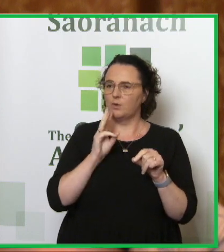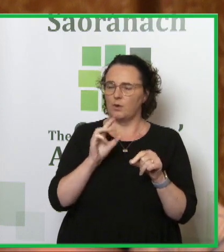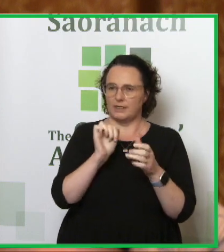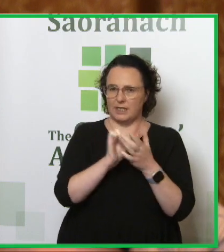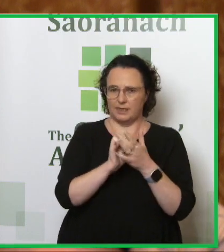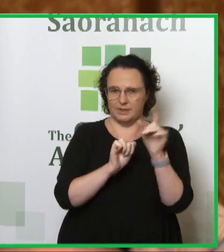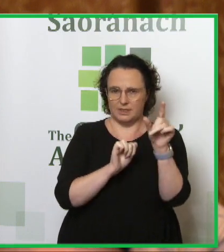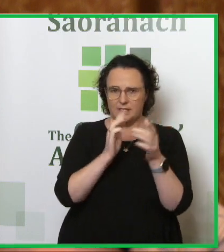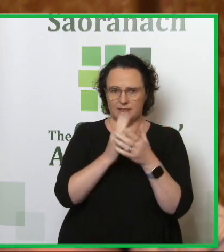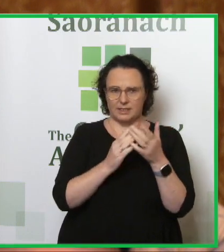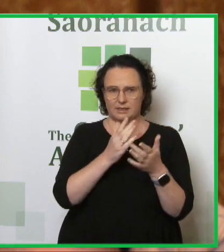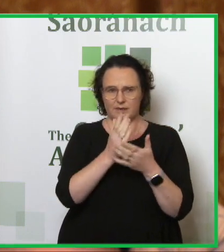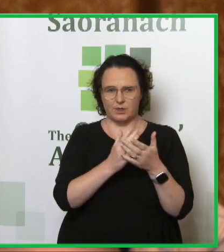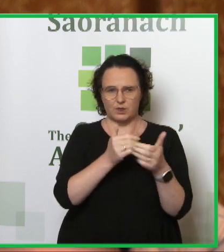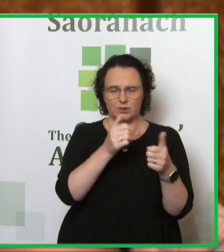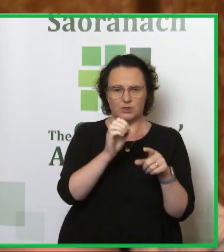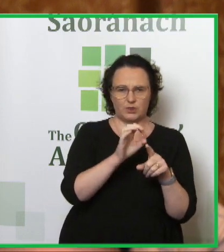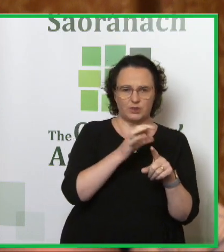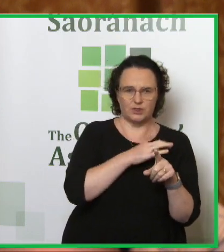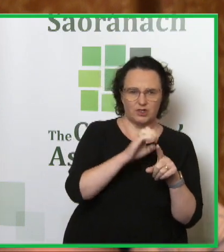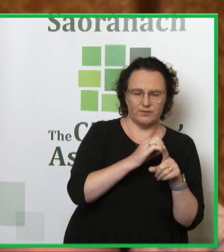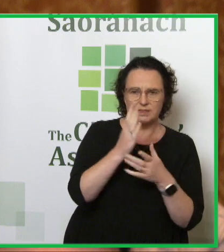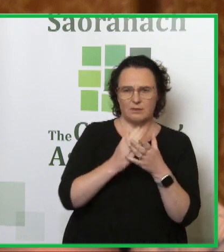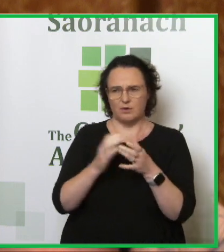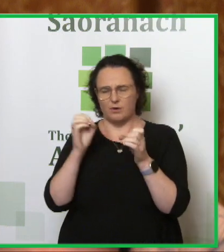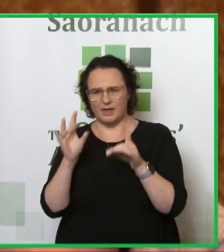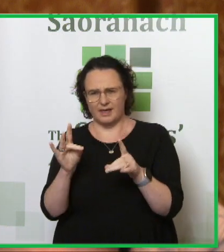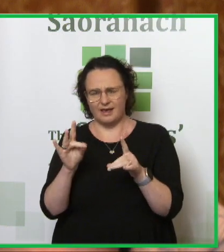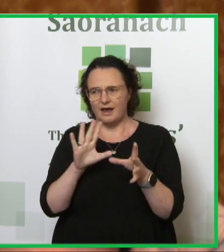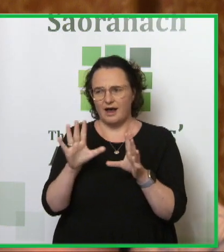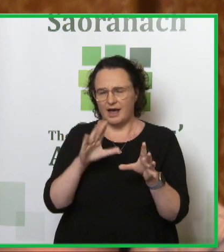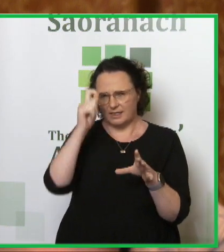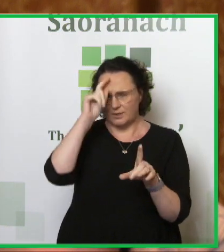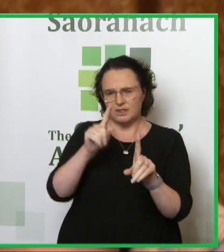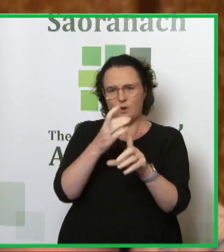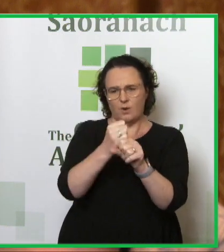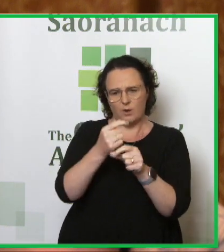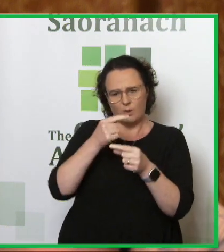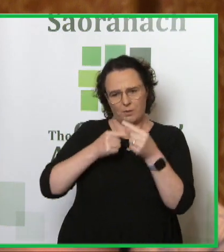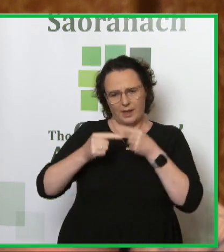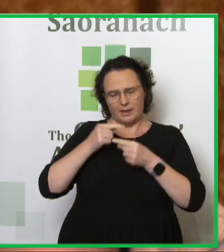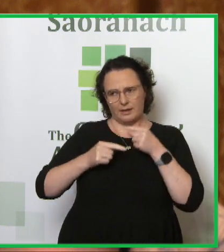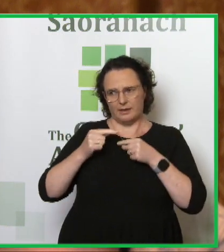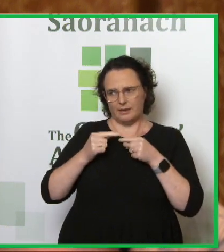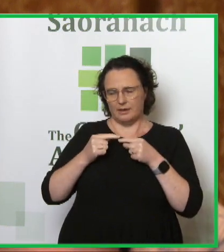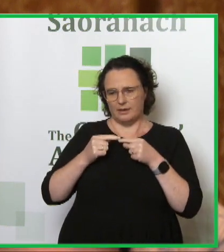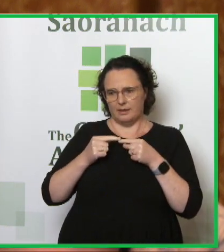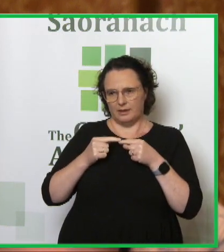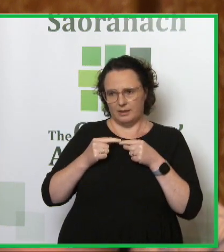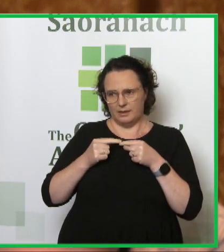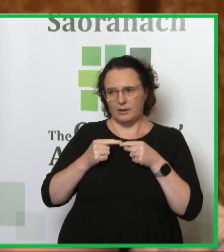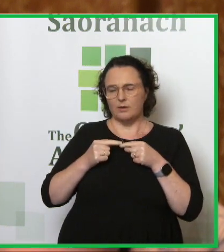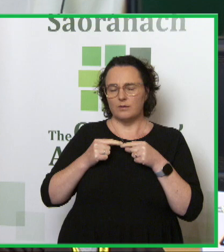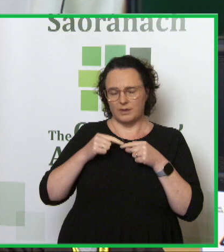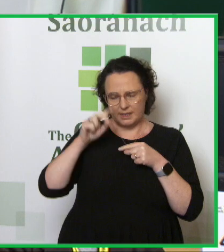means that some aren't good enough and some are okay. I think we can pull back a little bit and say that we can still decide